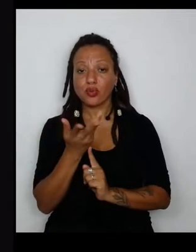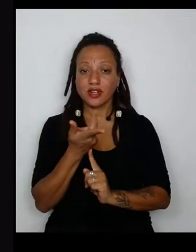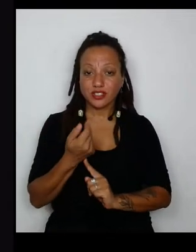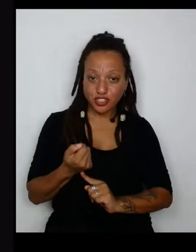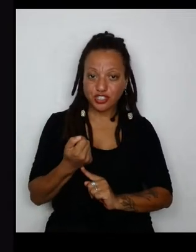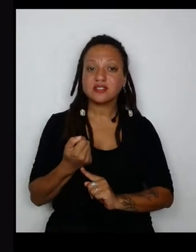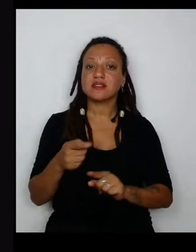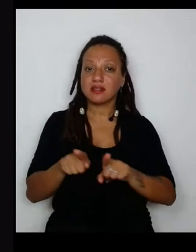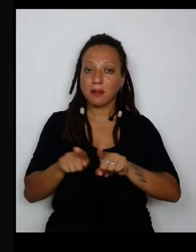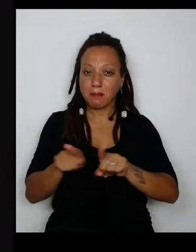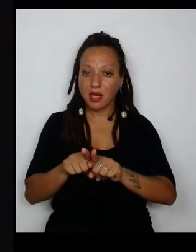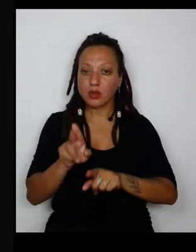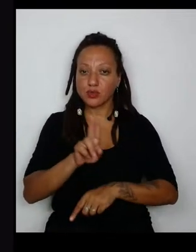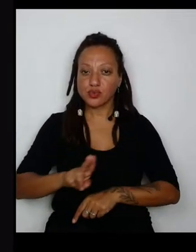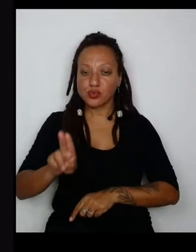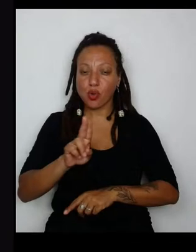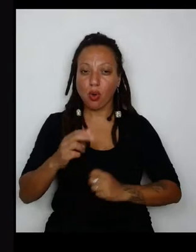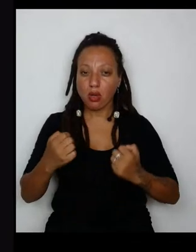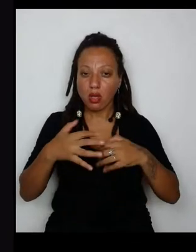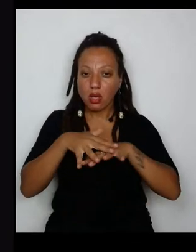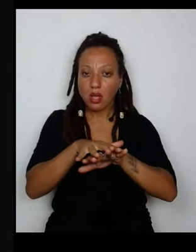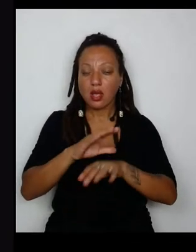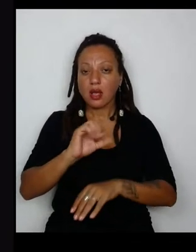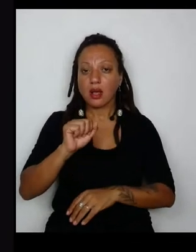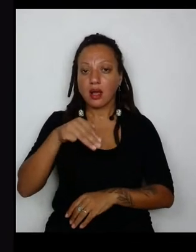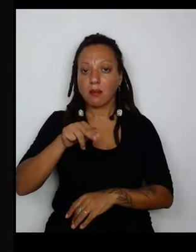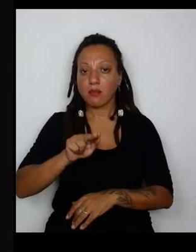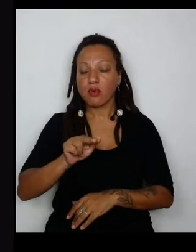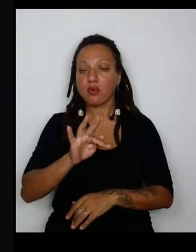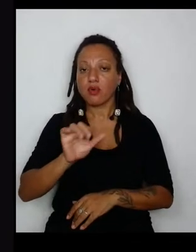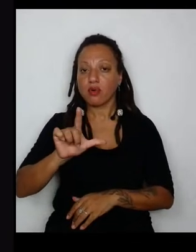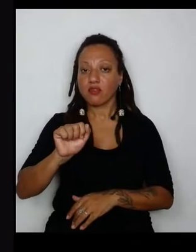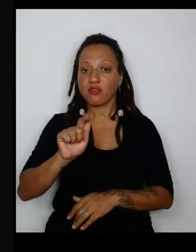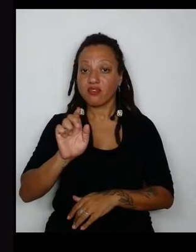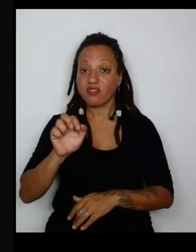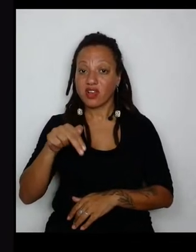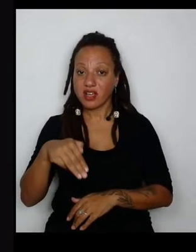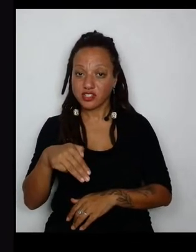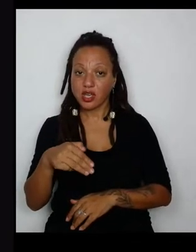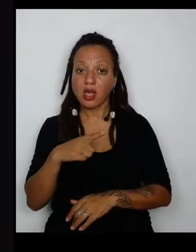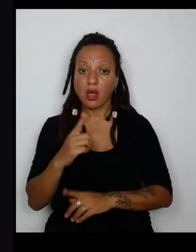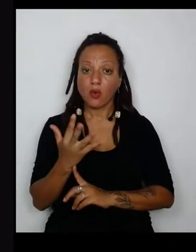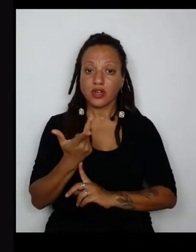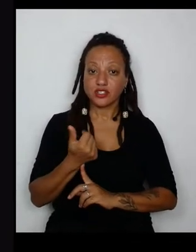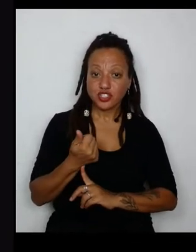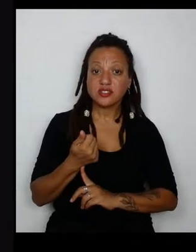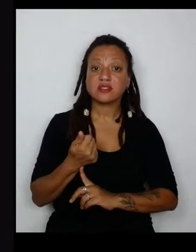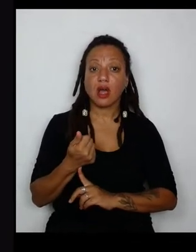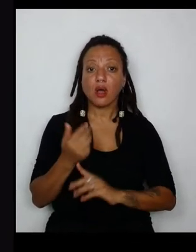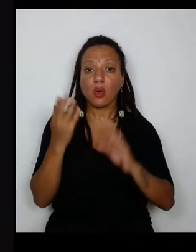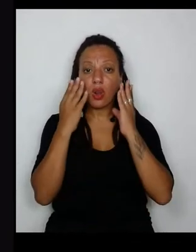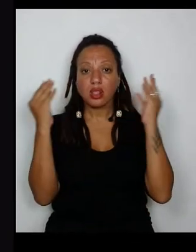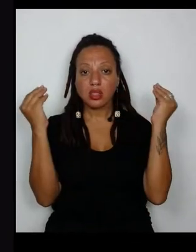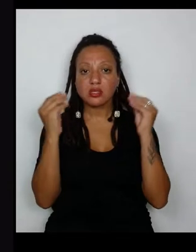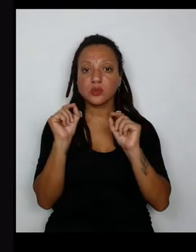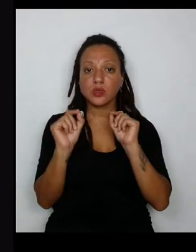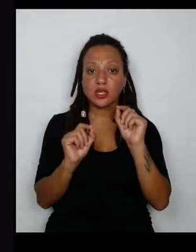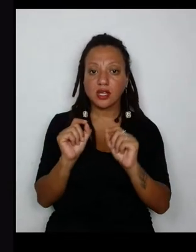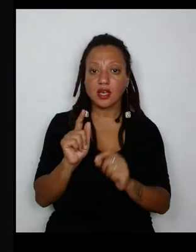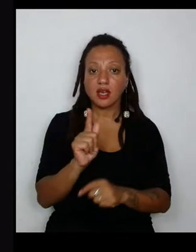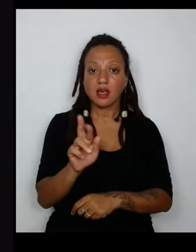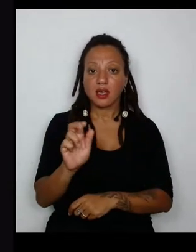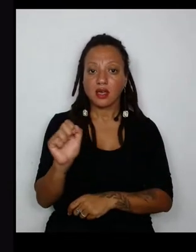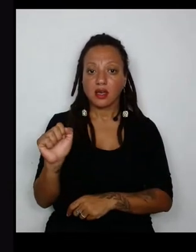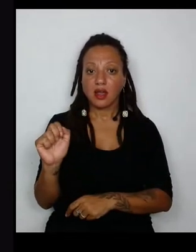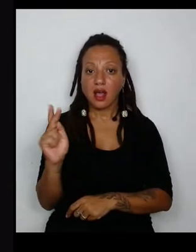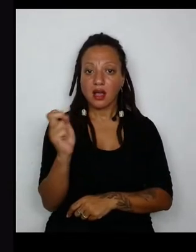samoan artist painter graeme fletcher he explores color pattern form and materiality and what